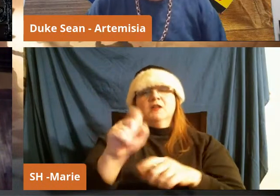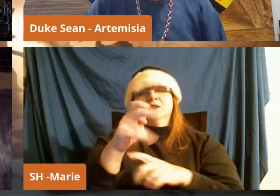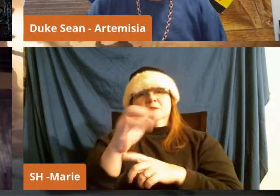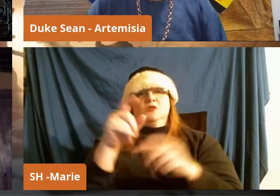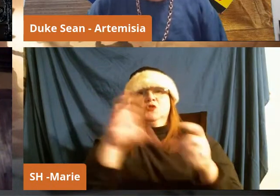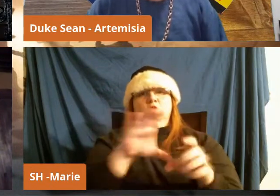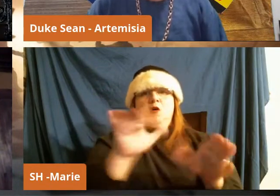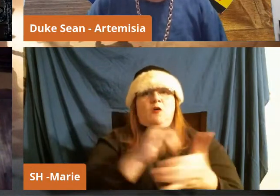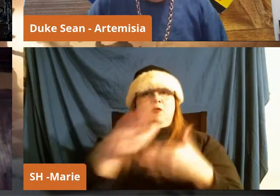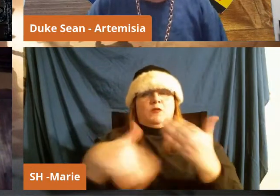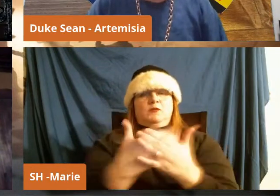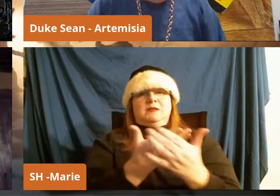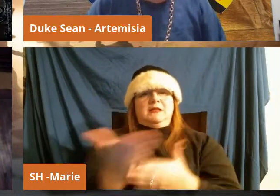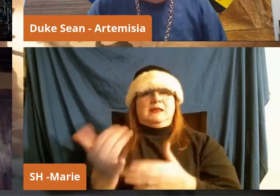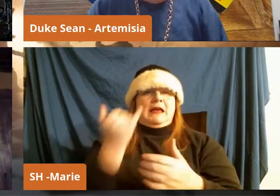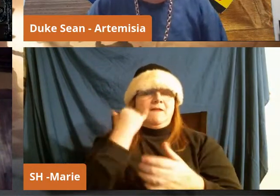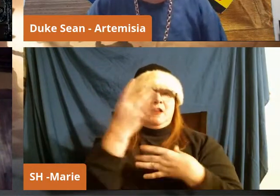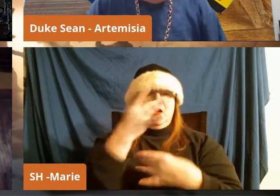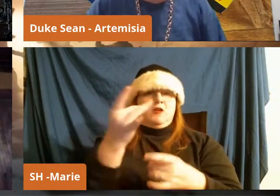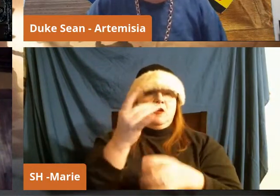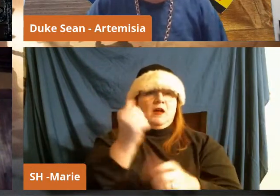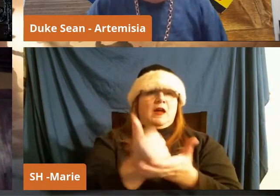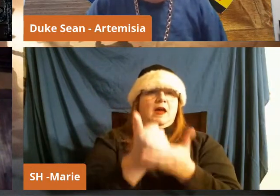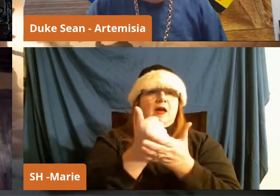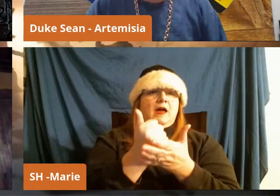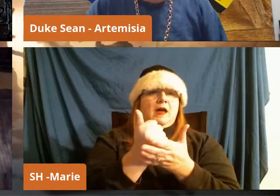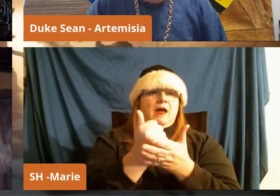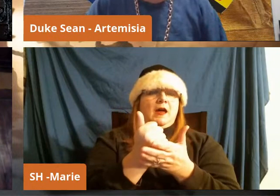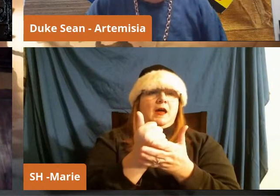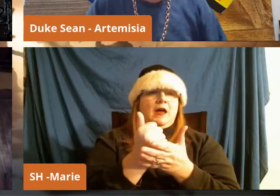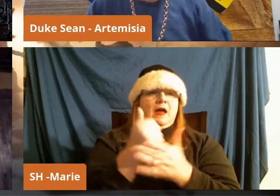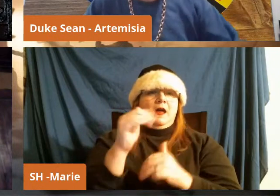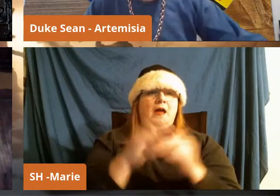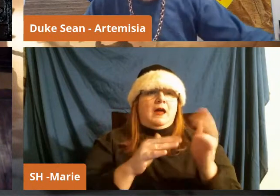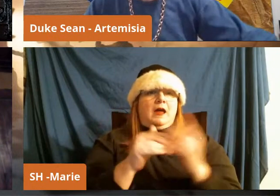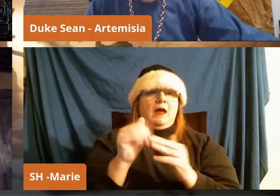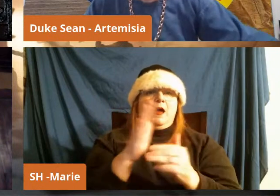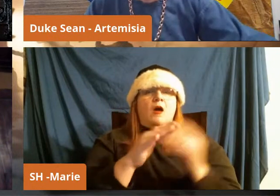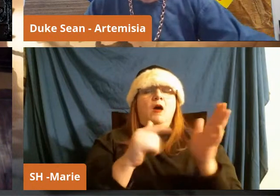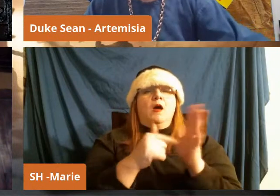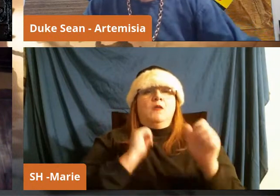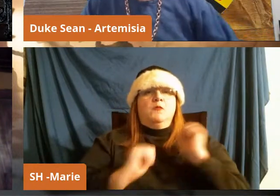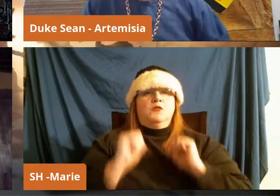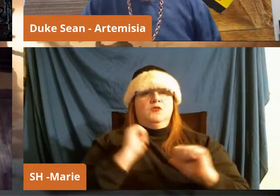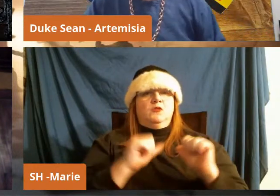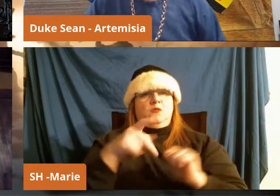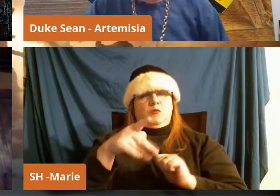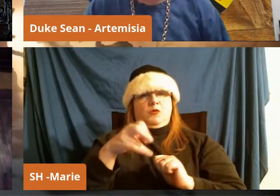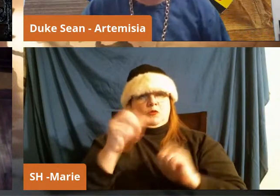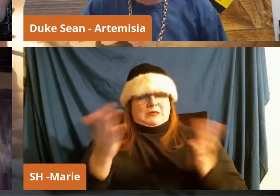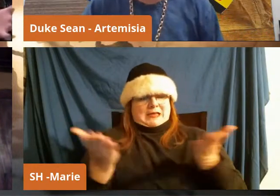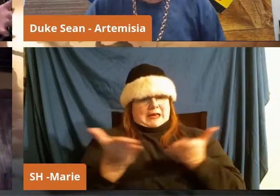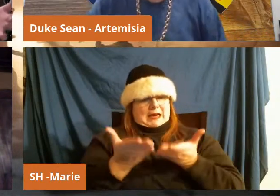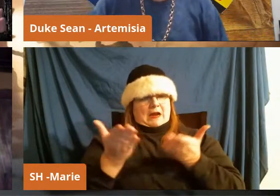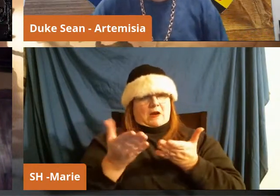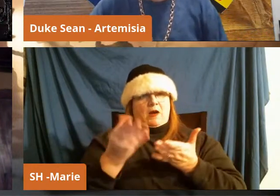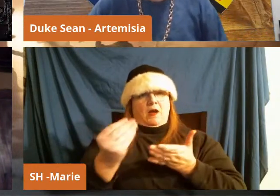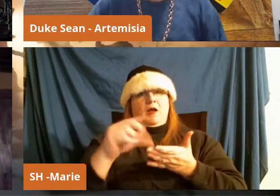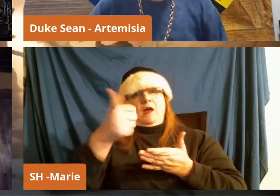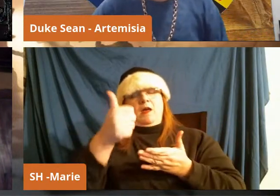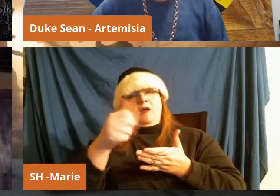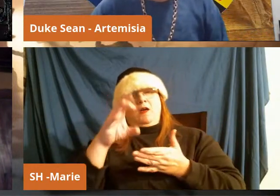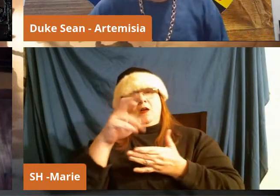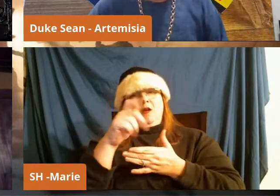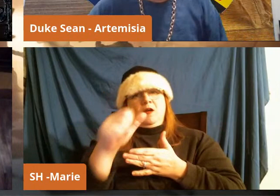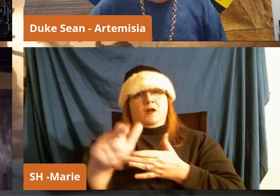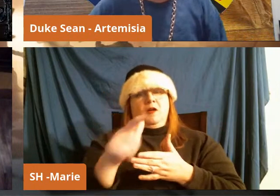all those things. If you're interested in helping out Kalbar's Corner and KK Productions and all the shows that we produce here, and also the other channels